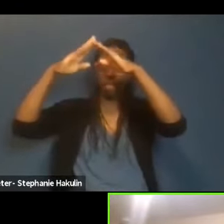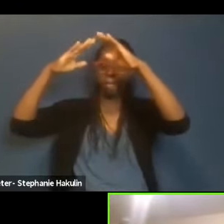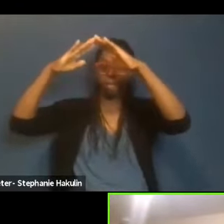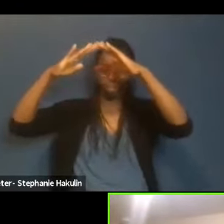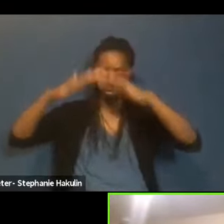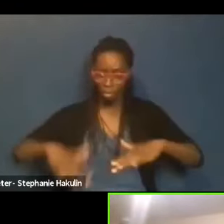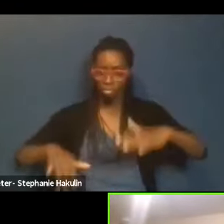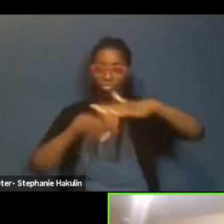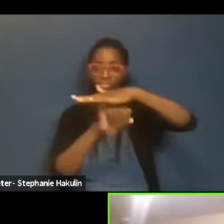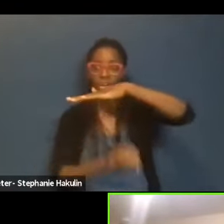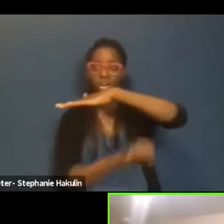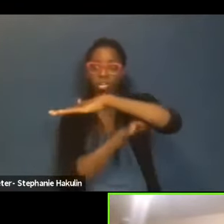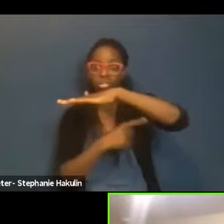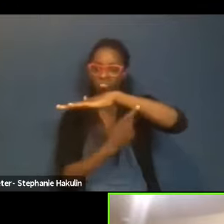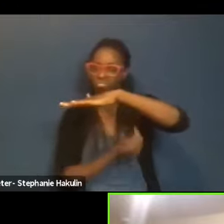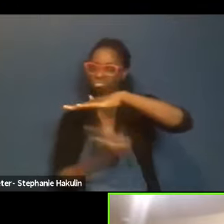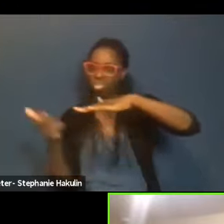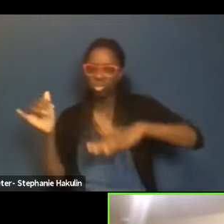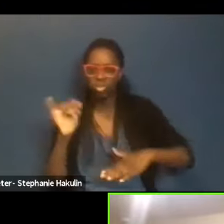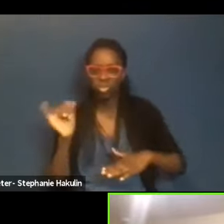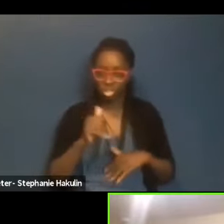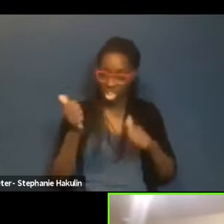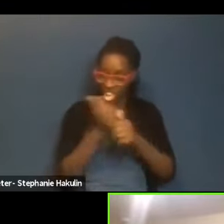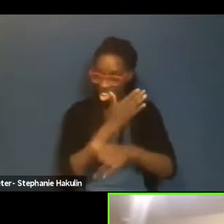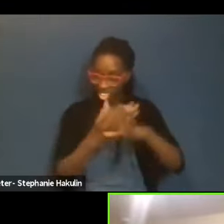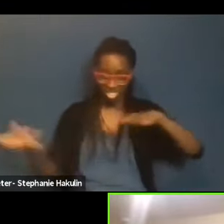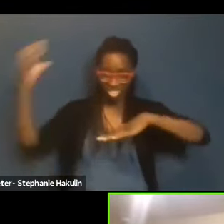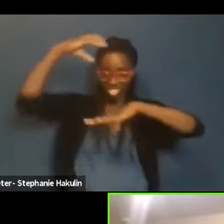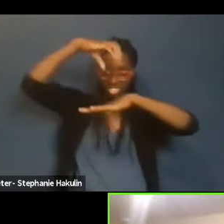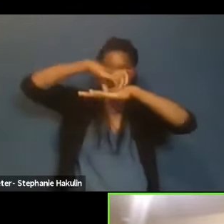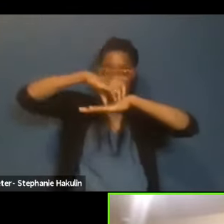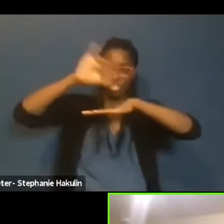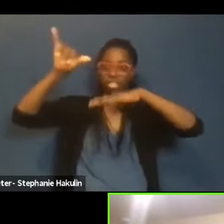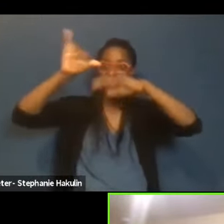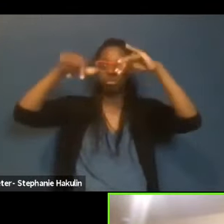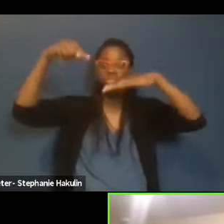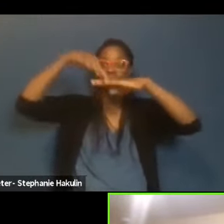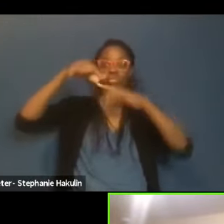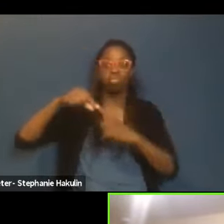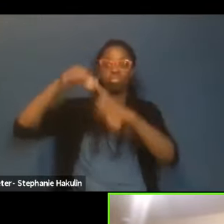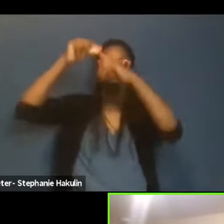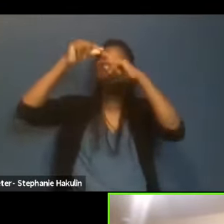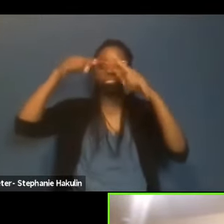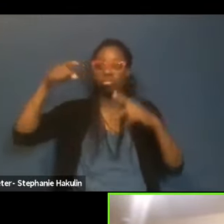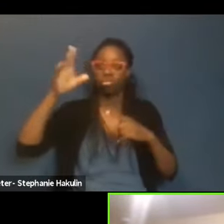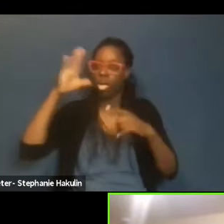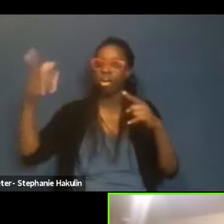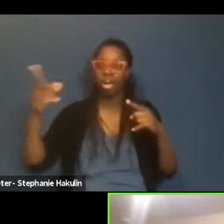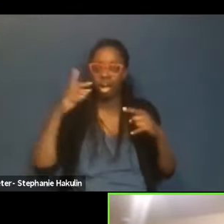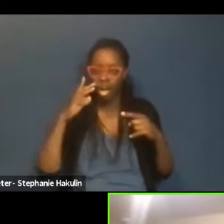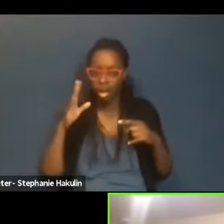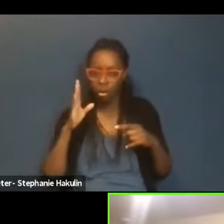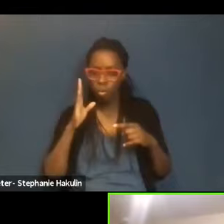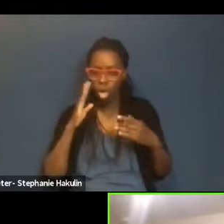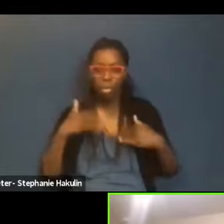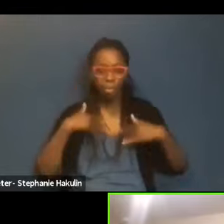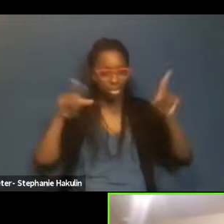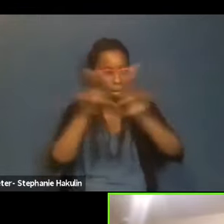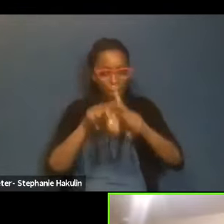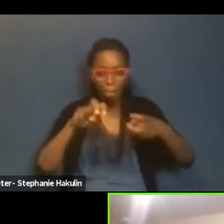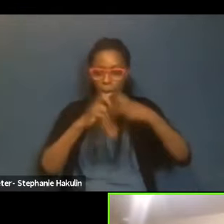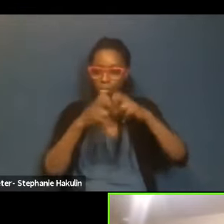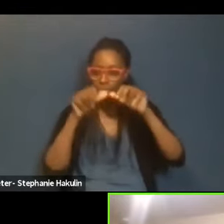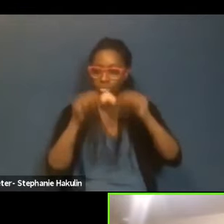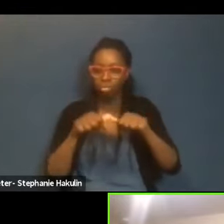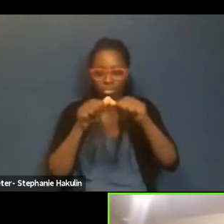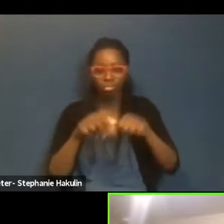is built on top will have the same characteristics in the last and have the same faulty problems. Yes, there is no perfect